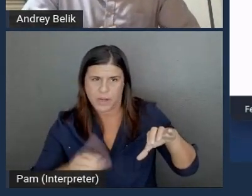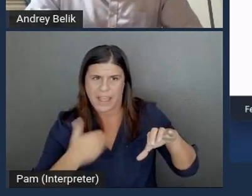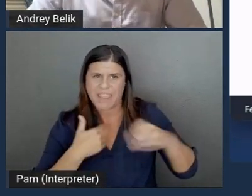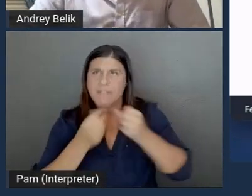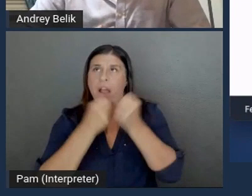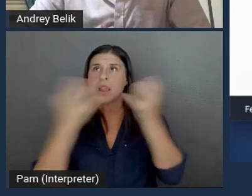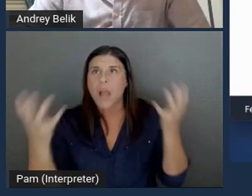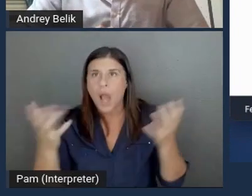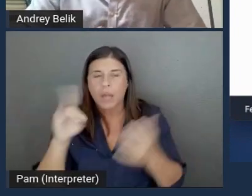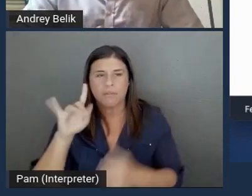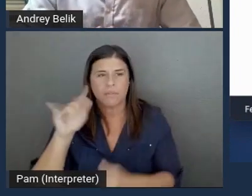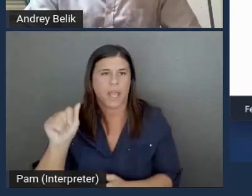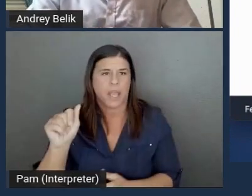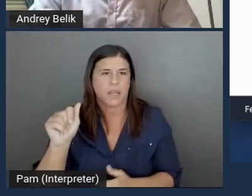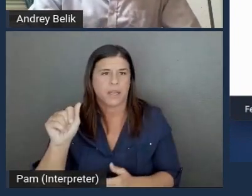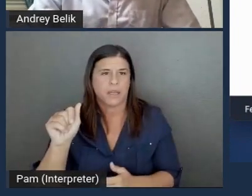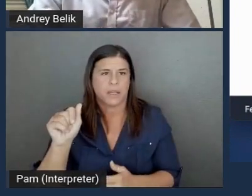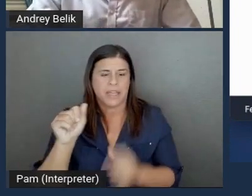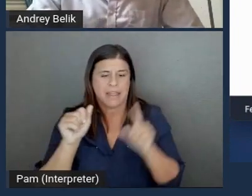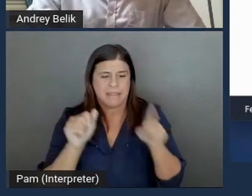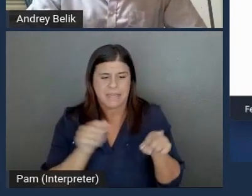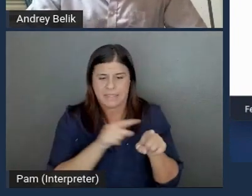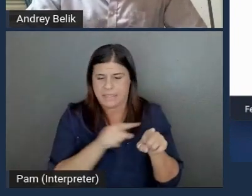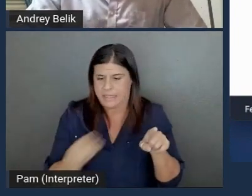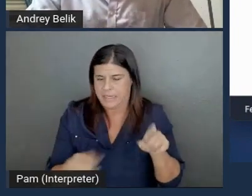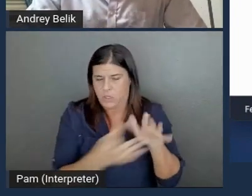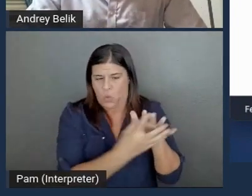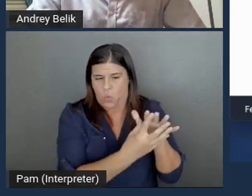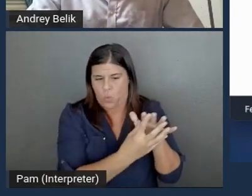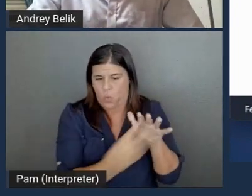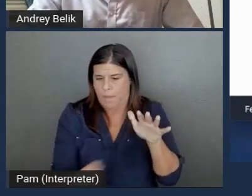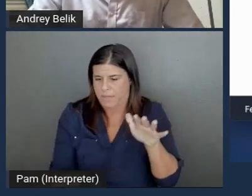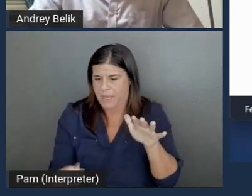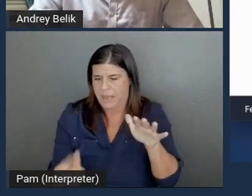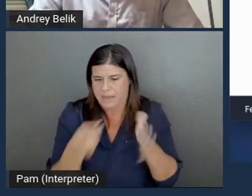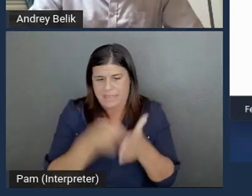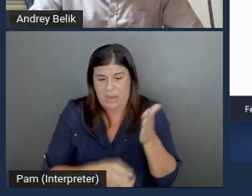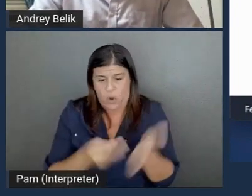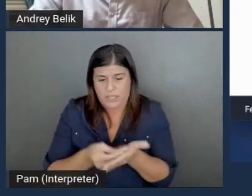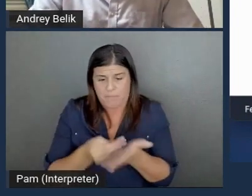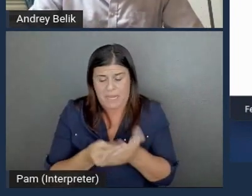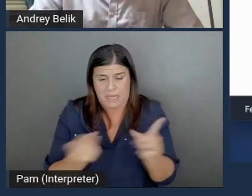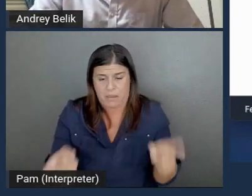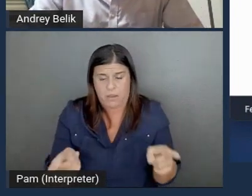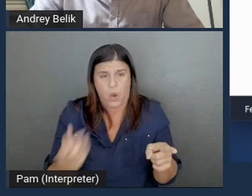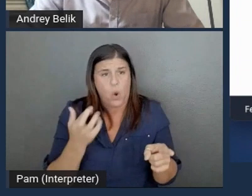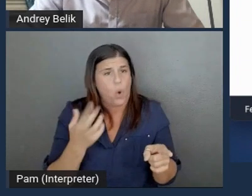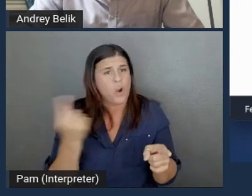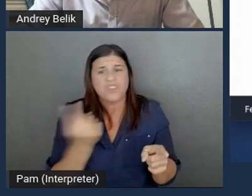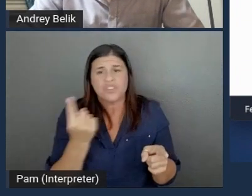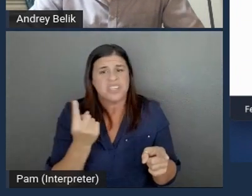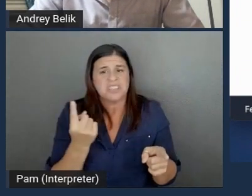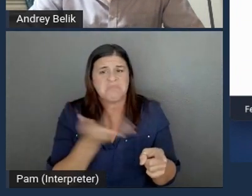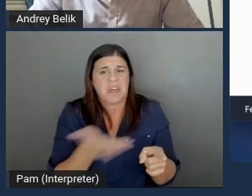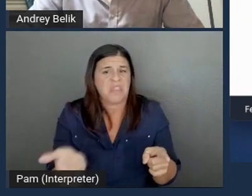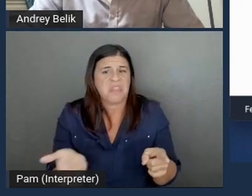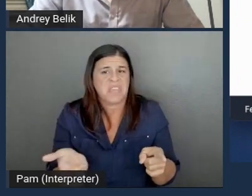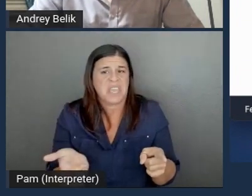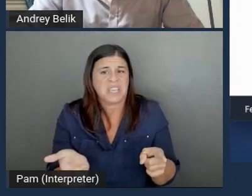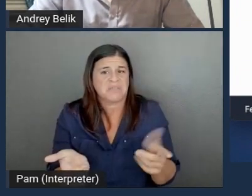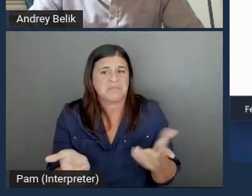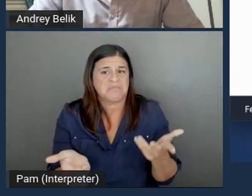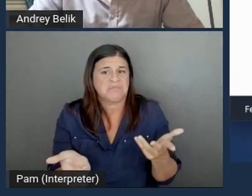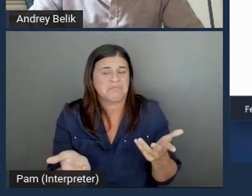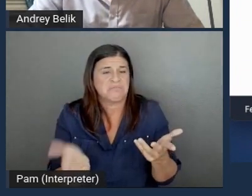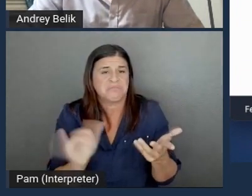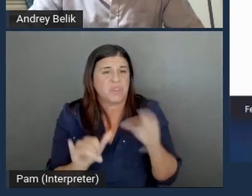data, is that data being replicated? Is that costing you money, or is that just a thing in a cluster that there is